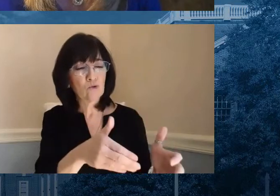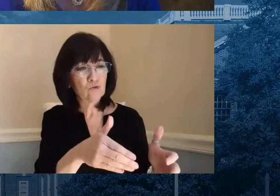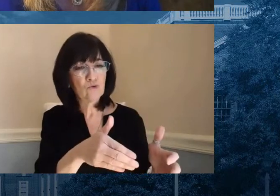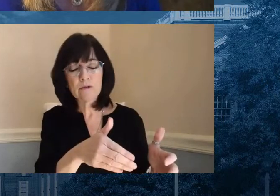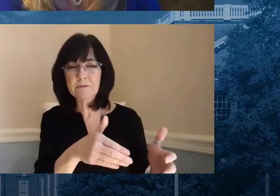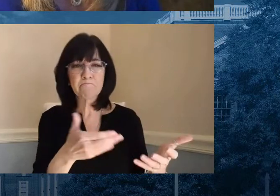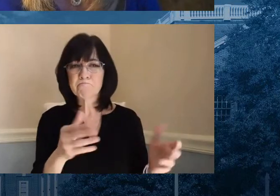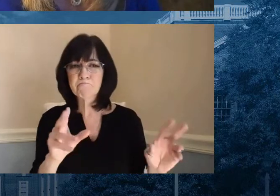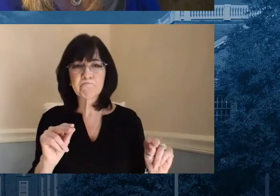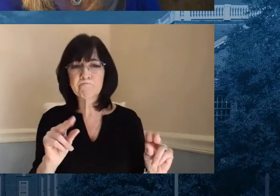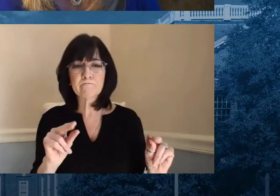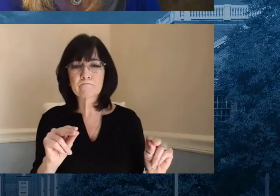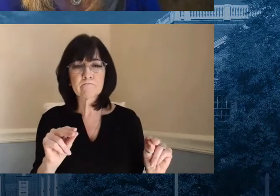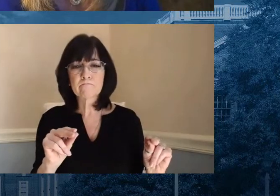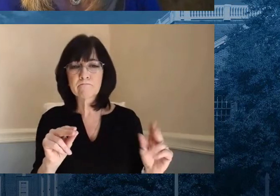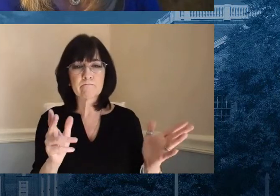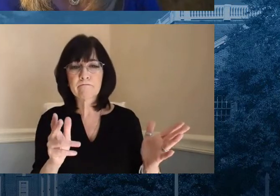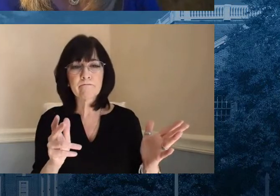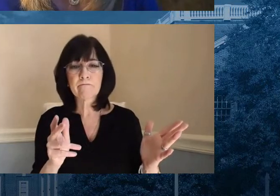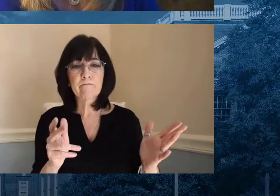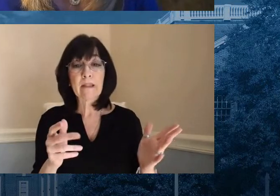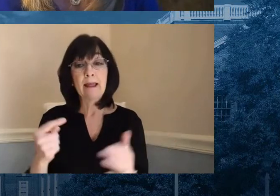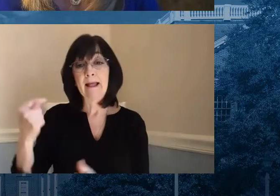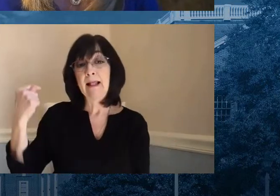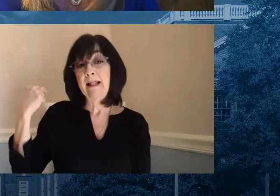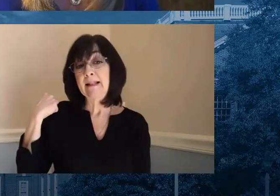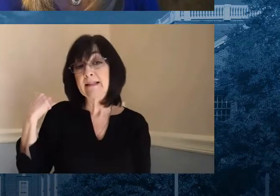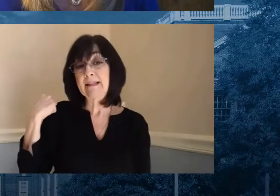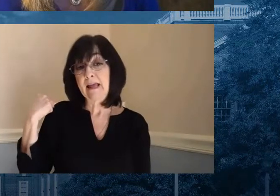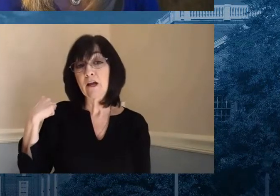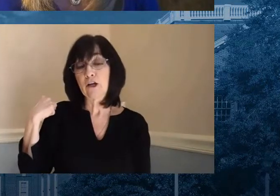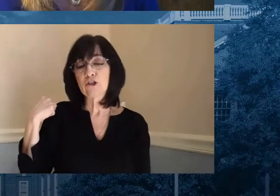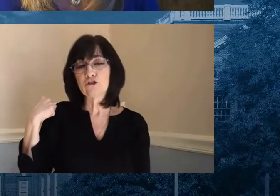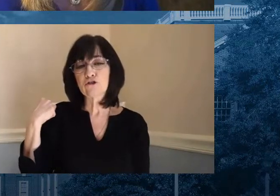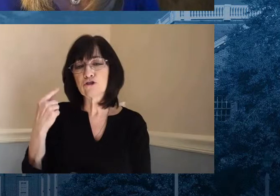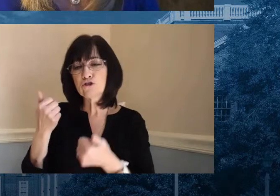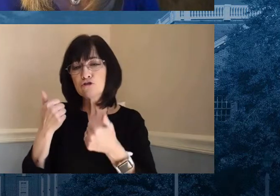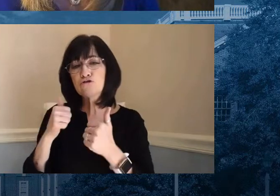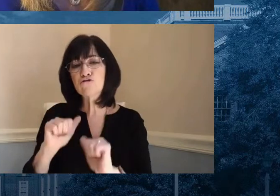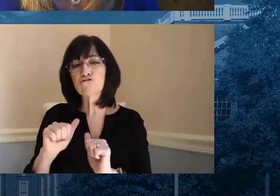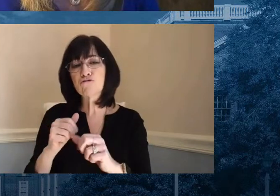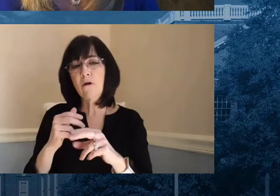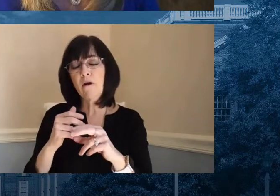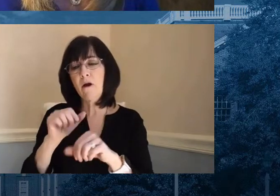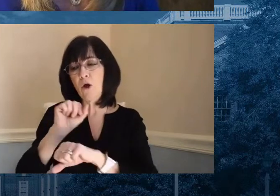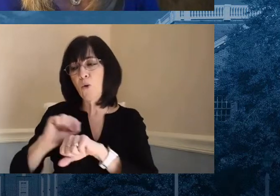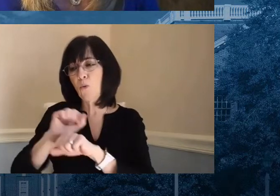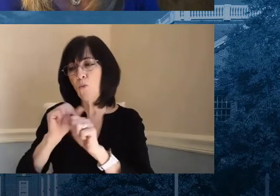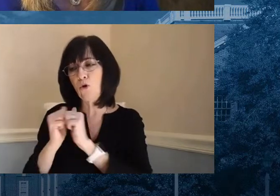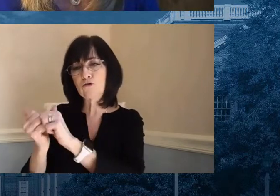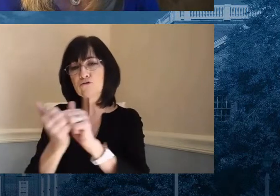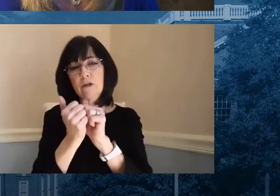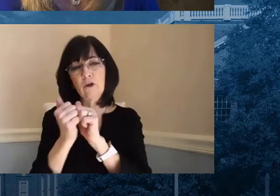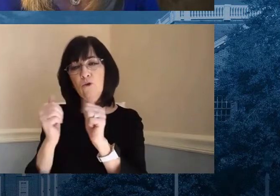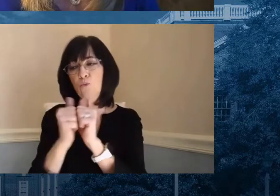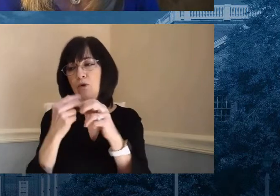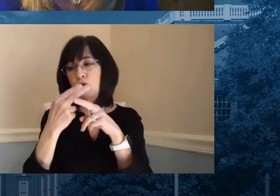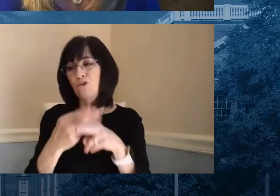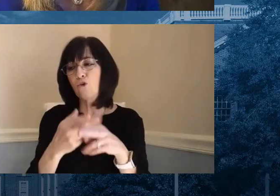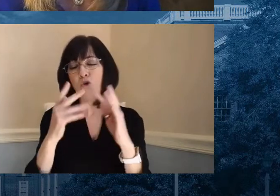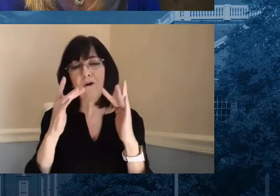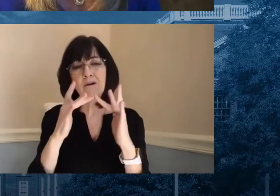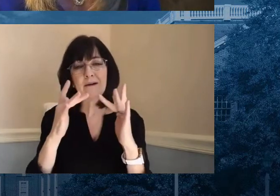became almost a contact tracing arm because they were able to identify events and actually worked with the contact tracers to look at families